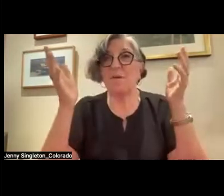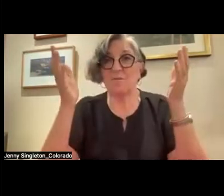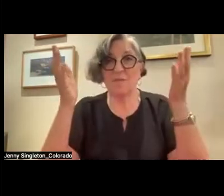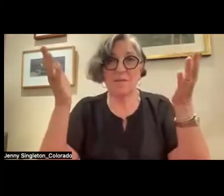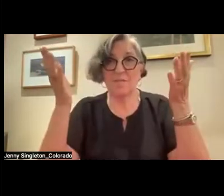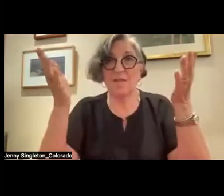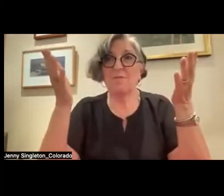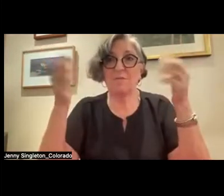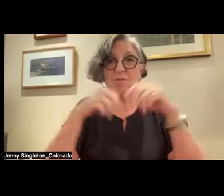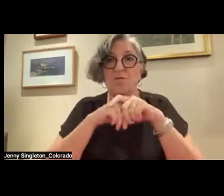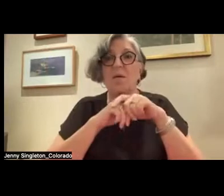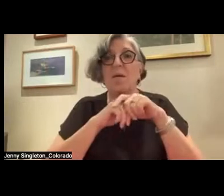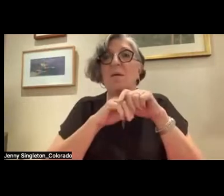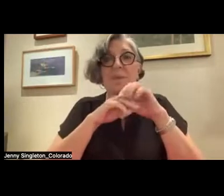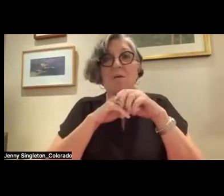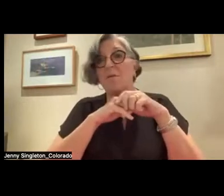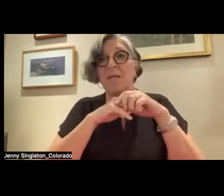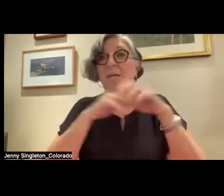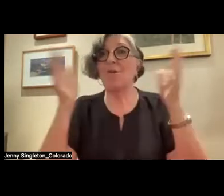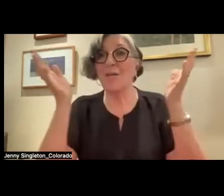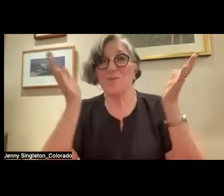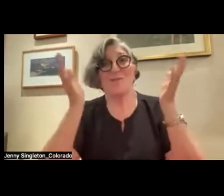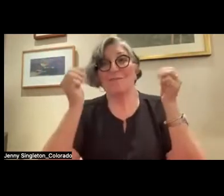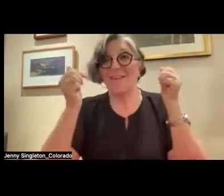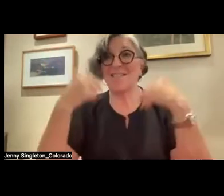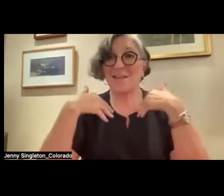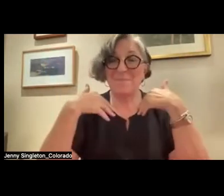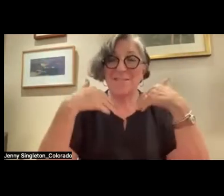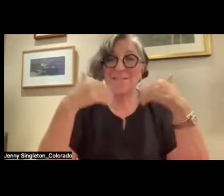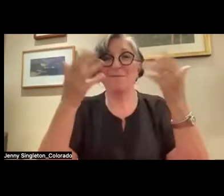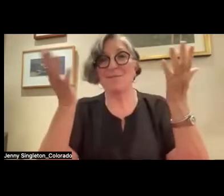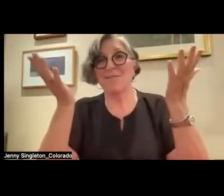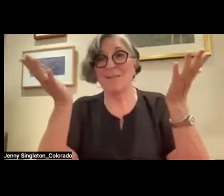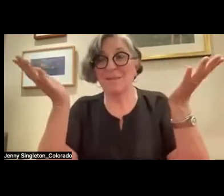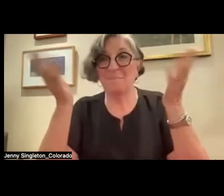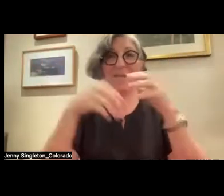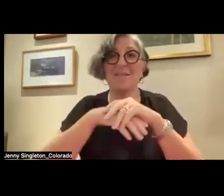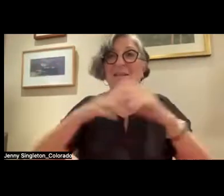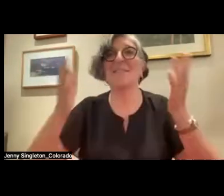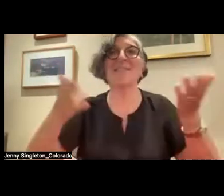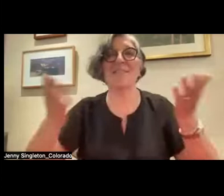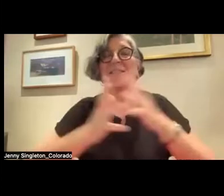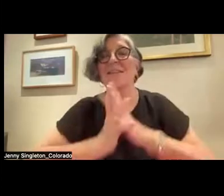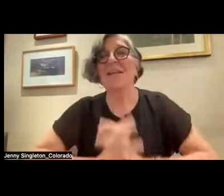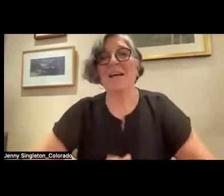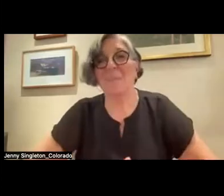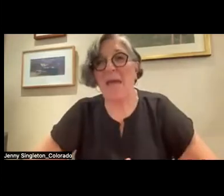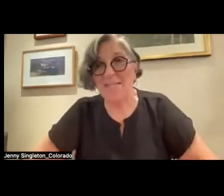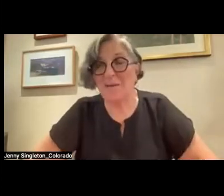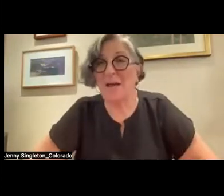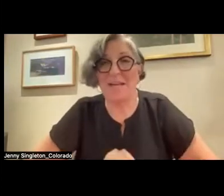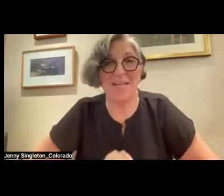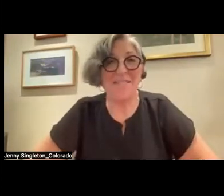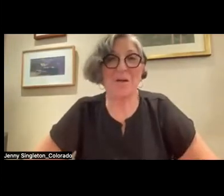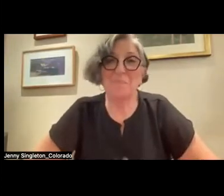to 500,000 deaf users. But there are also many hearing users of ASL like myself. So it's, the census doesn't